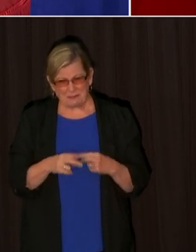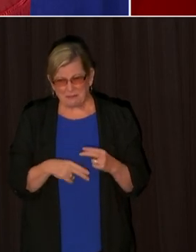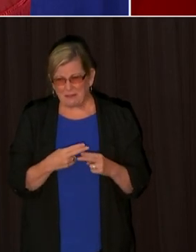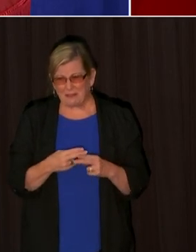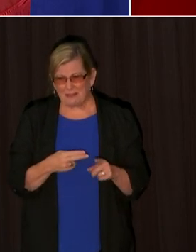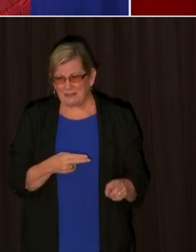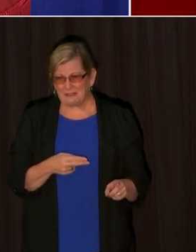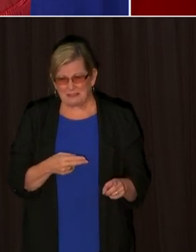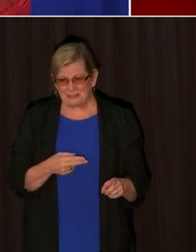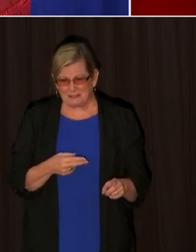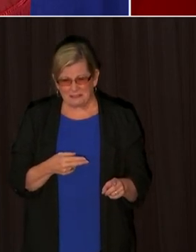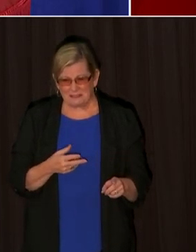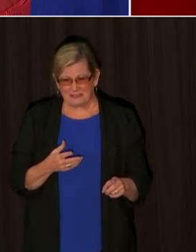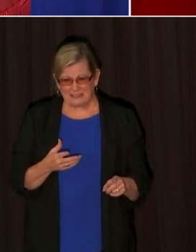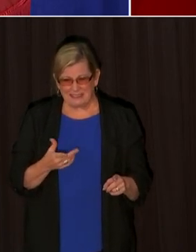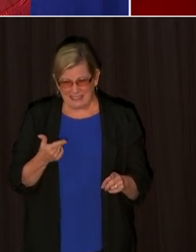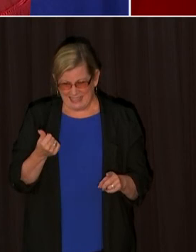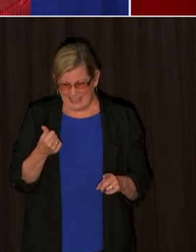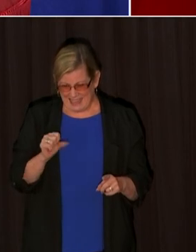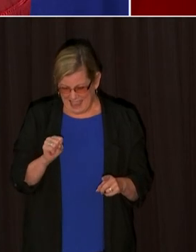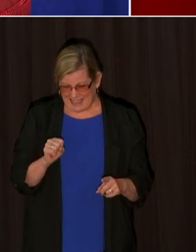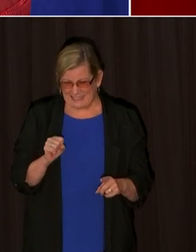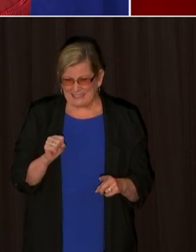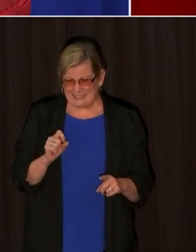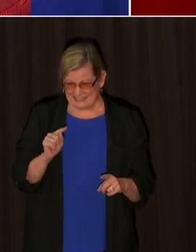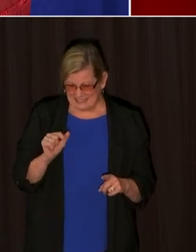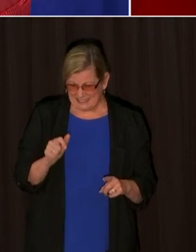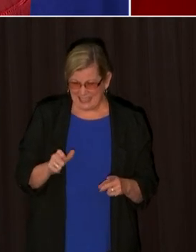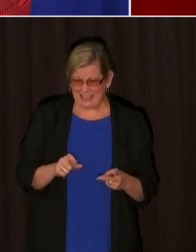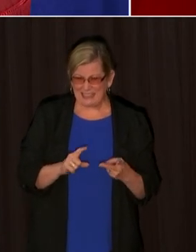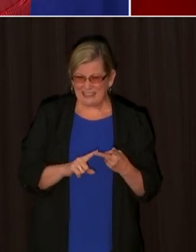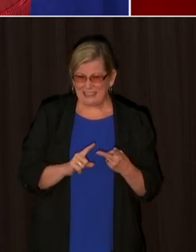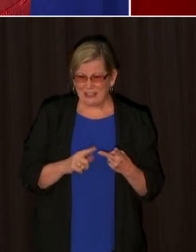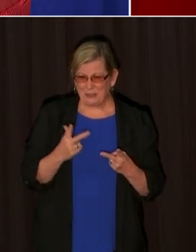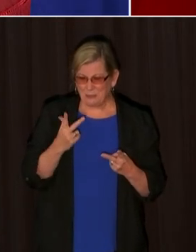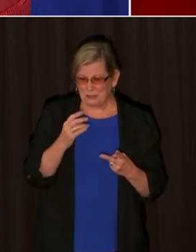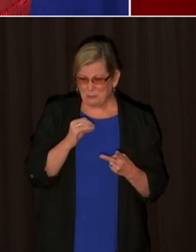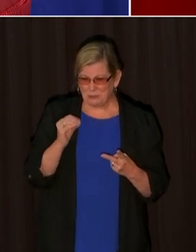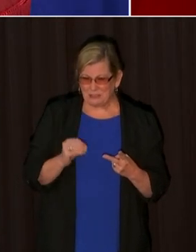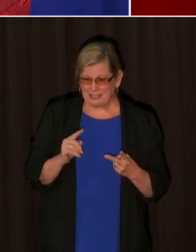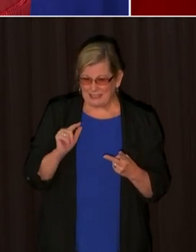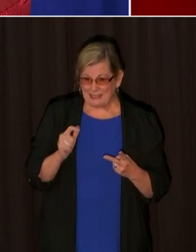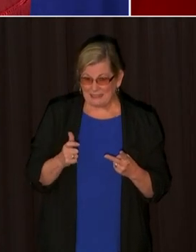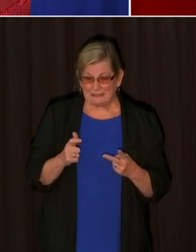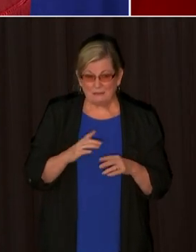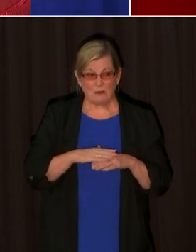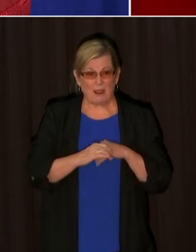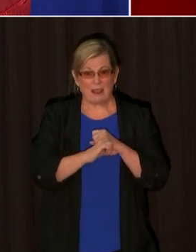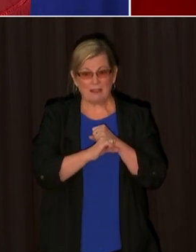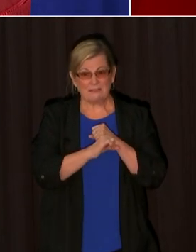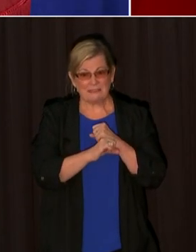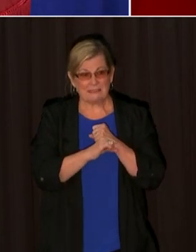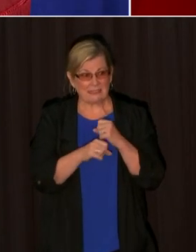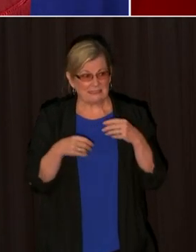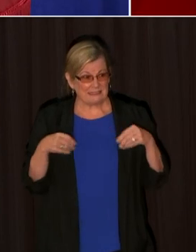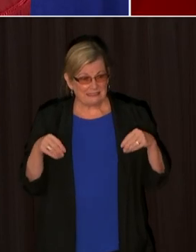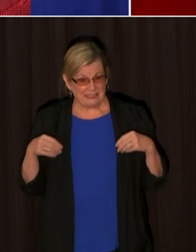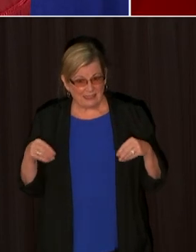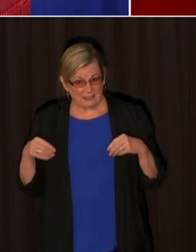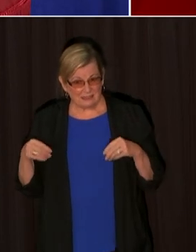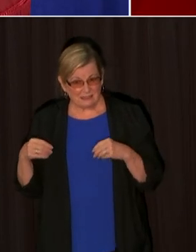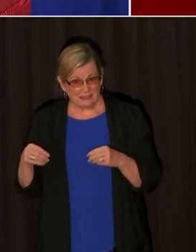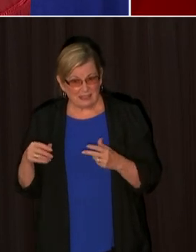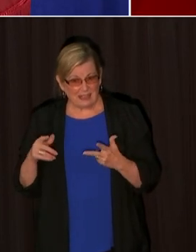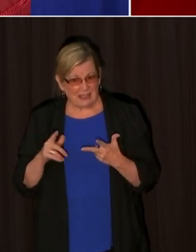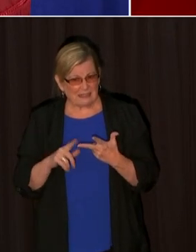approval yesterday, the gas tax and then the 3% tax on advertising sales and sales of personal information.